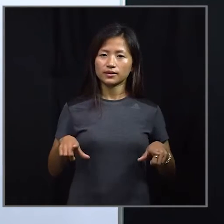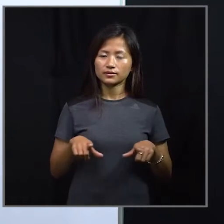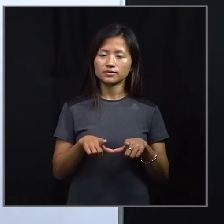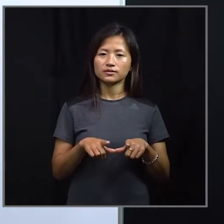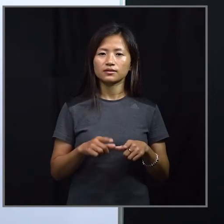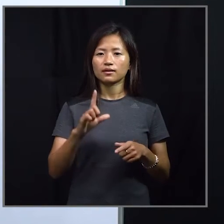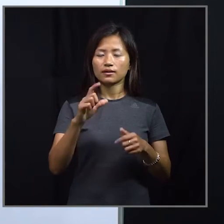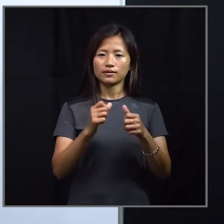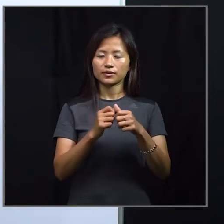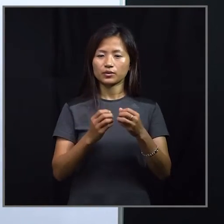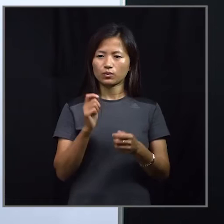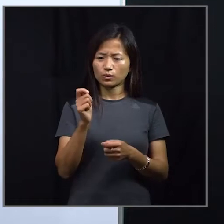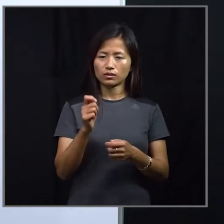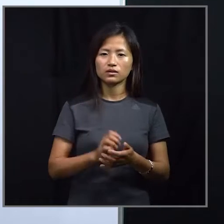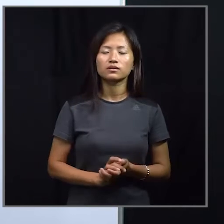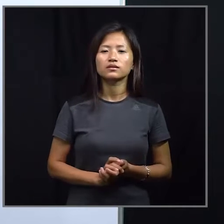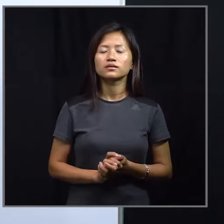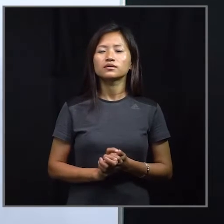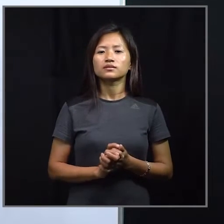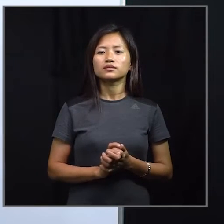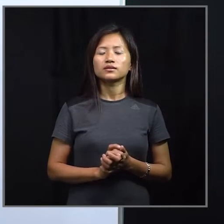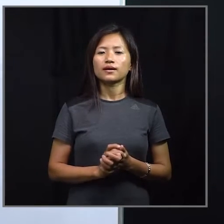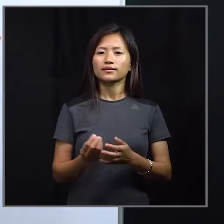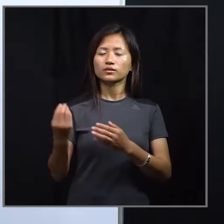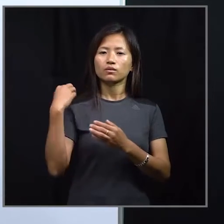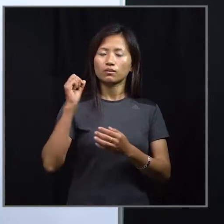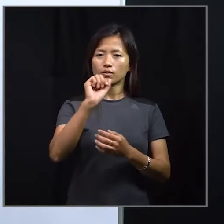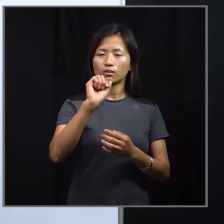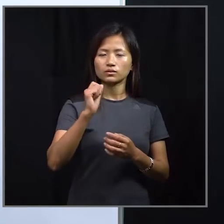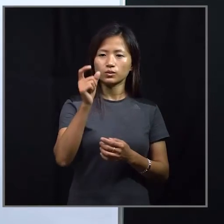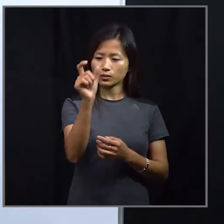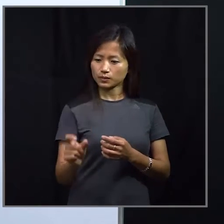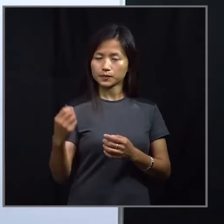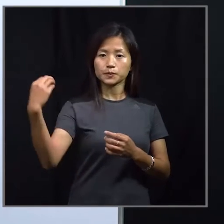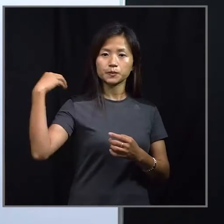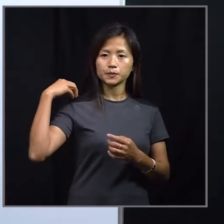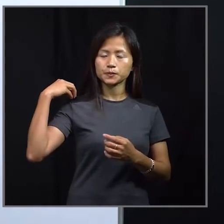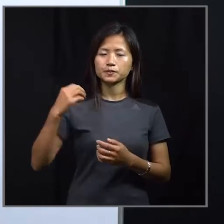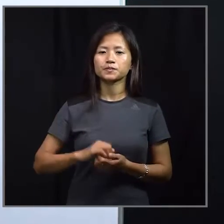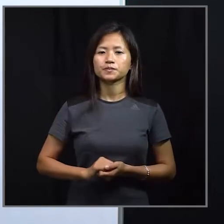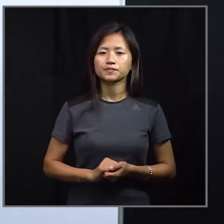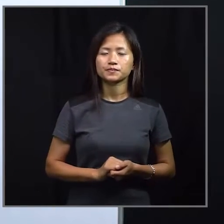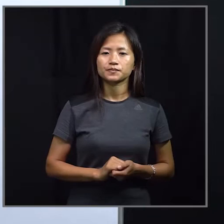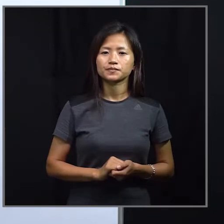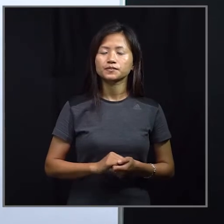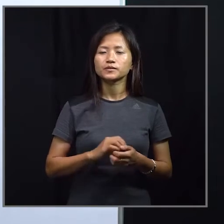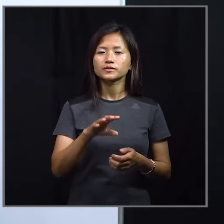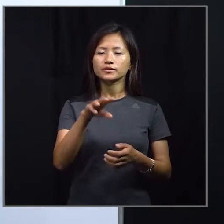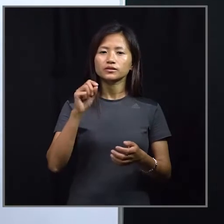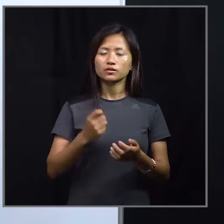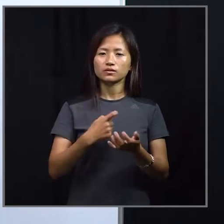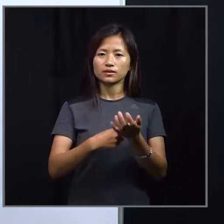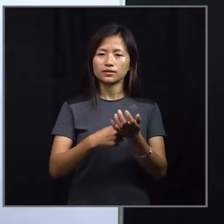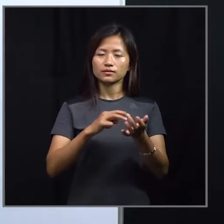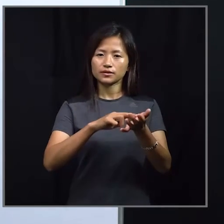capital, and entrepreneurship. Land, it includes all gifts of nature, technically called natural resources. It